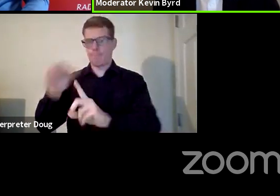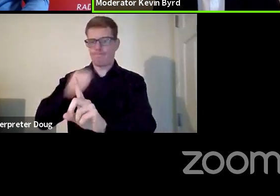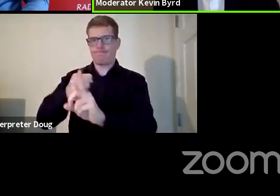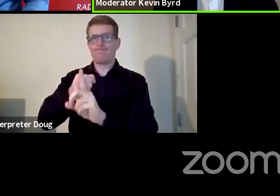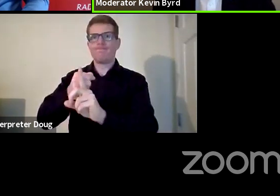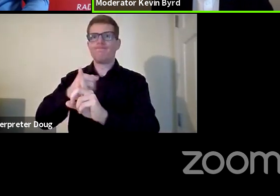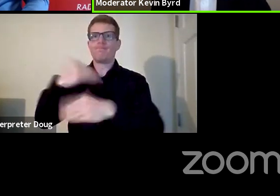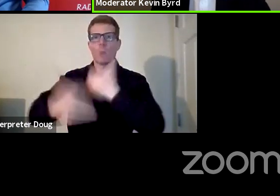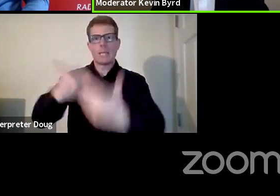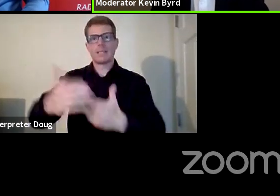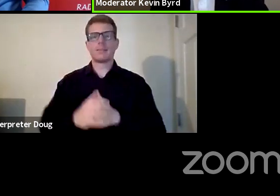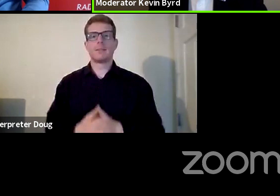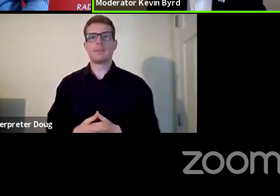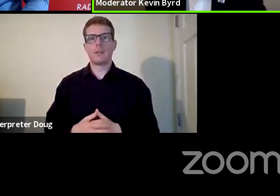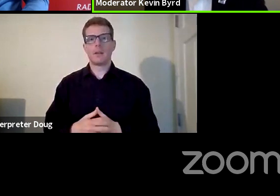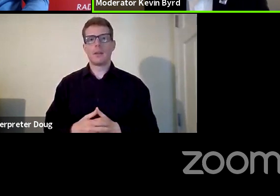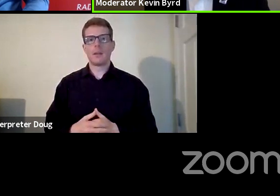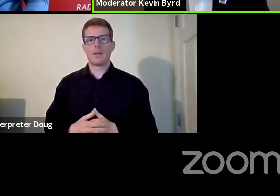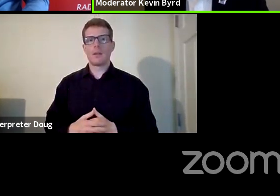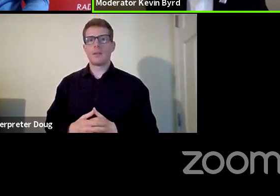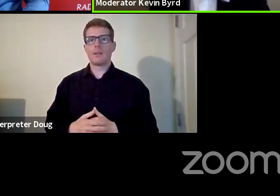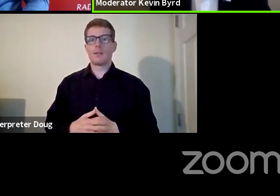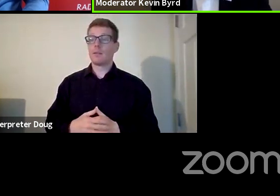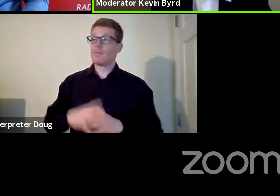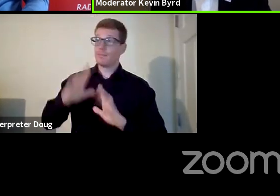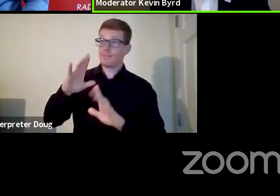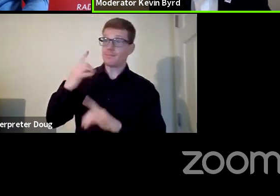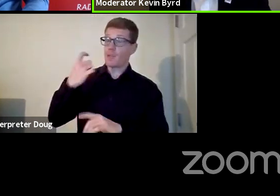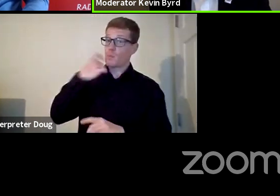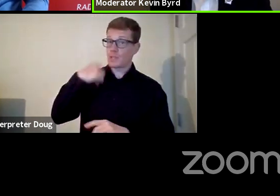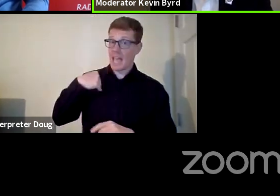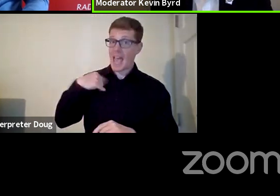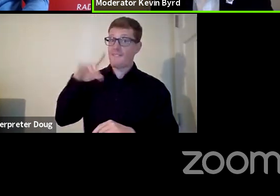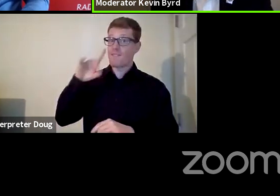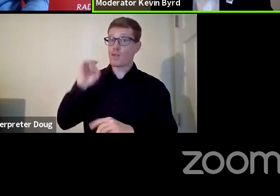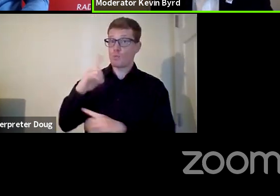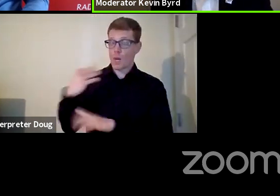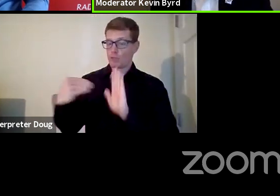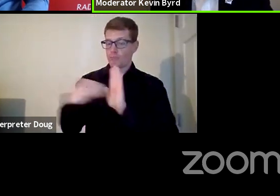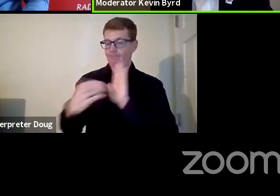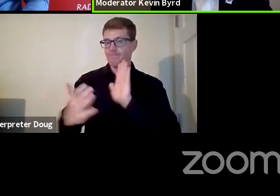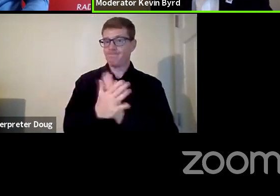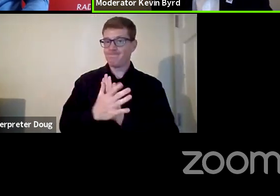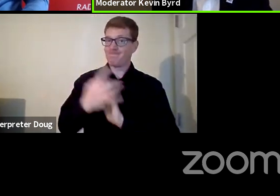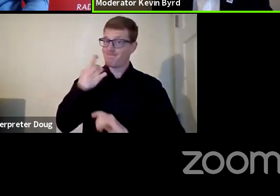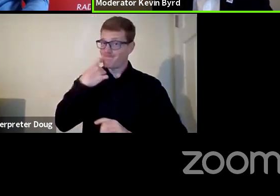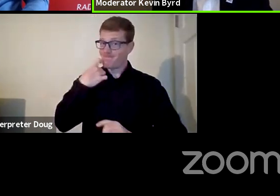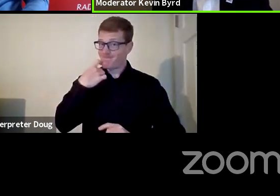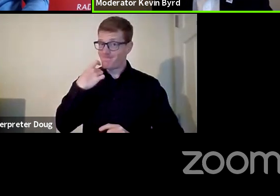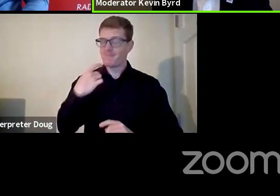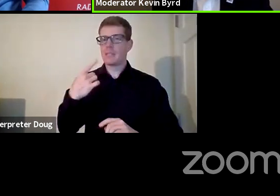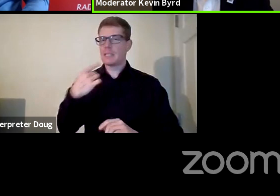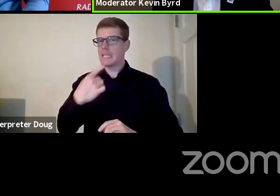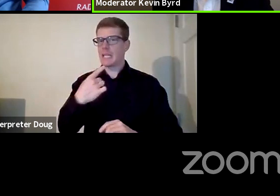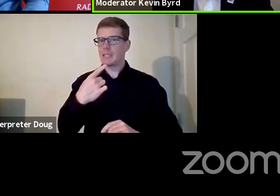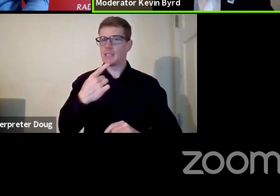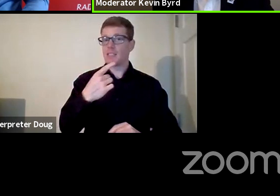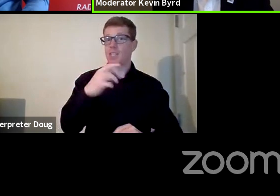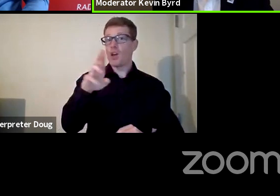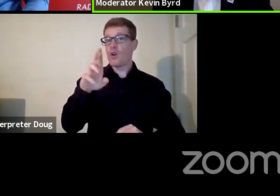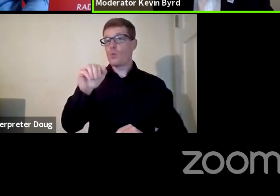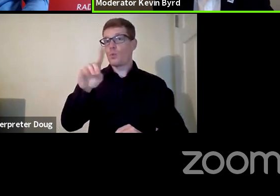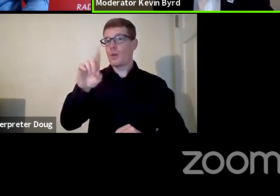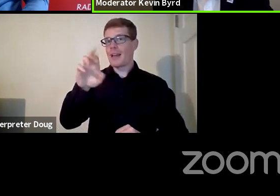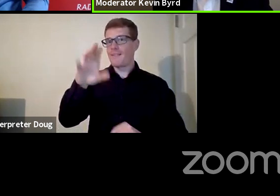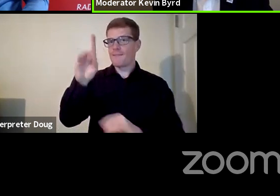We had a question that came in just a little while ago and says that both Radford University and Virginia Tech have plans for students not to